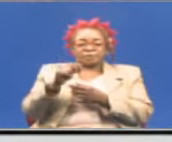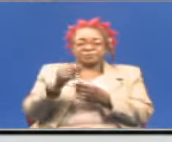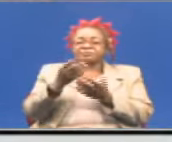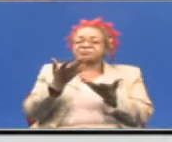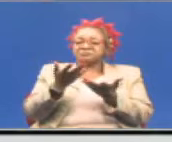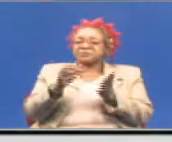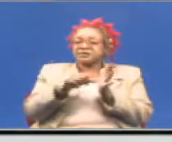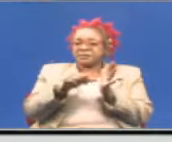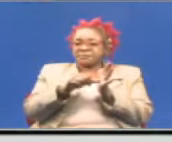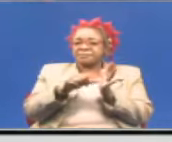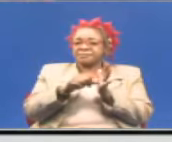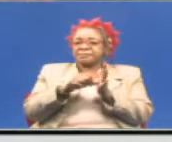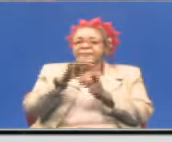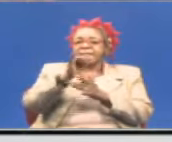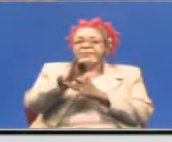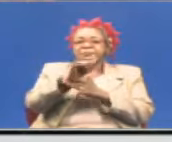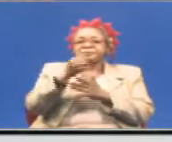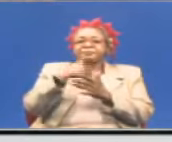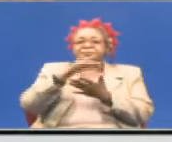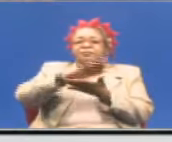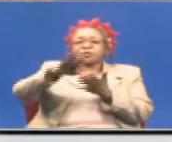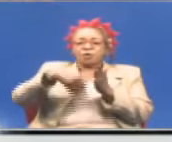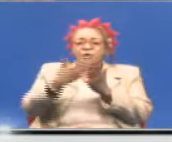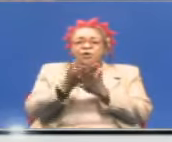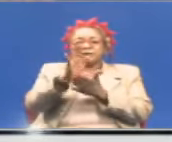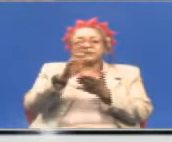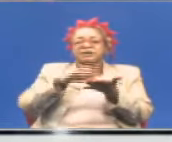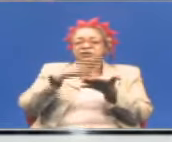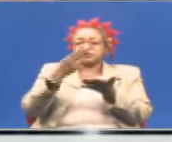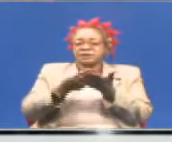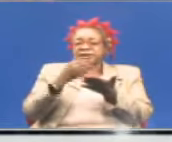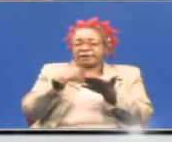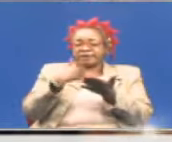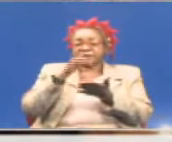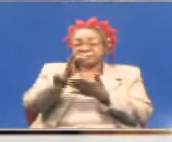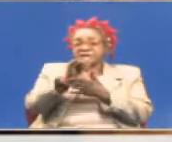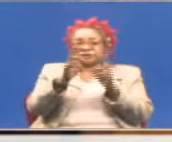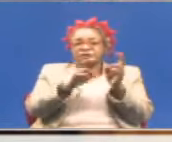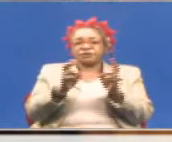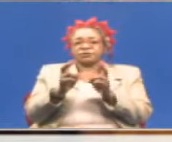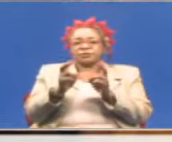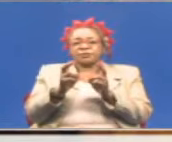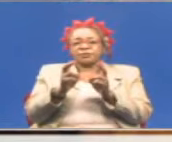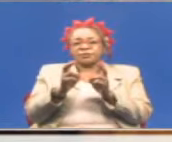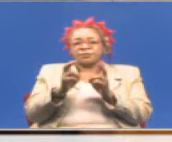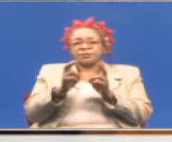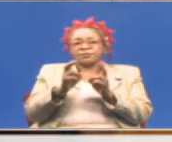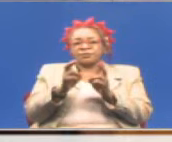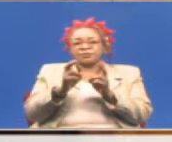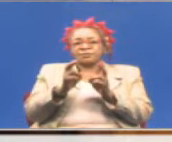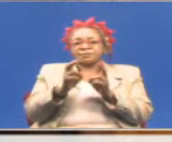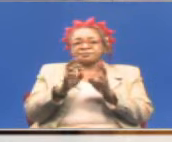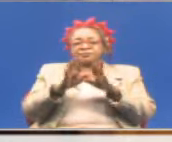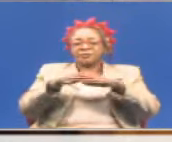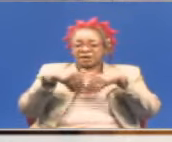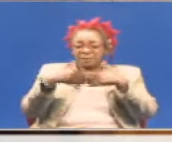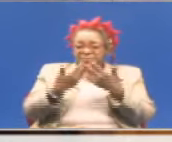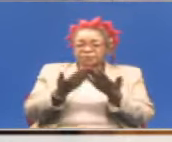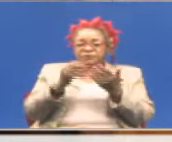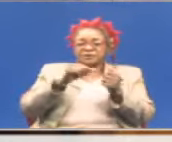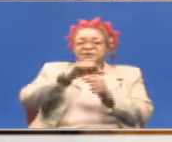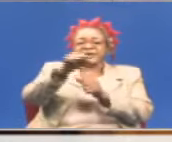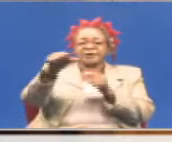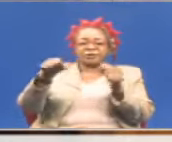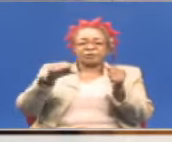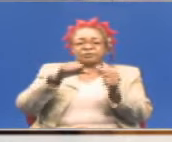on Parliament to channel all its resources in expediting the matter. Because about lost funds is about a cycle of funds that we